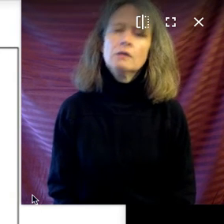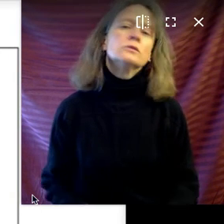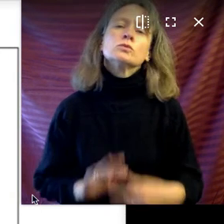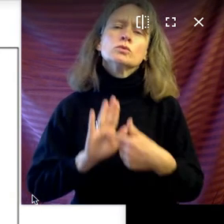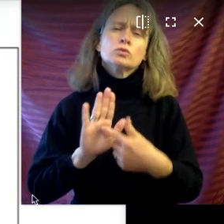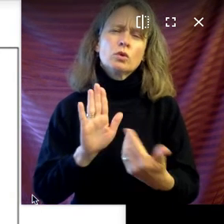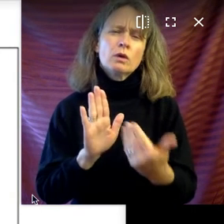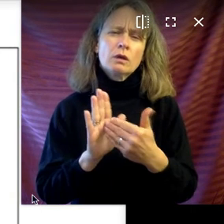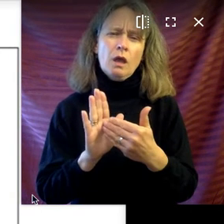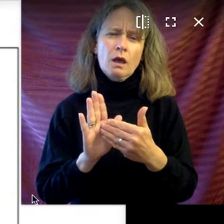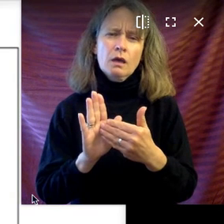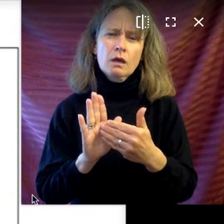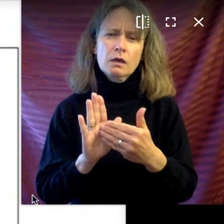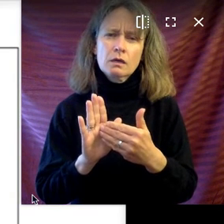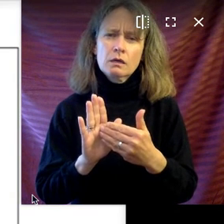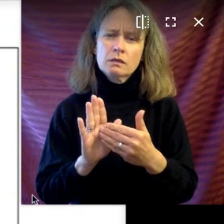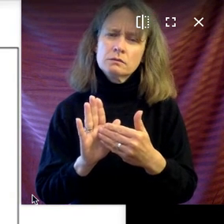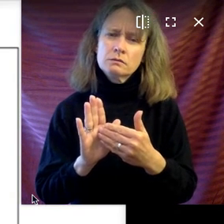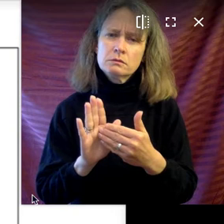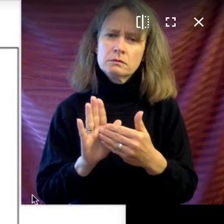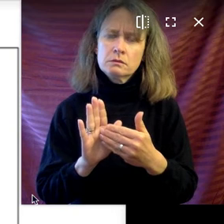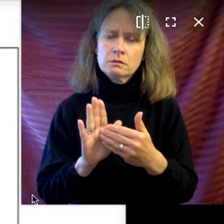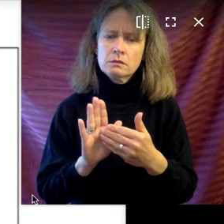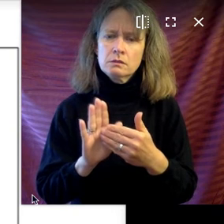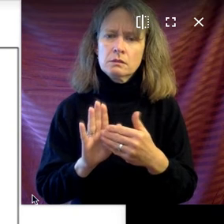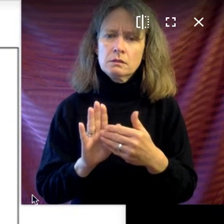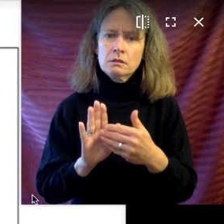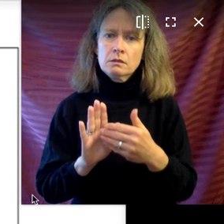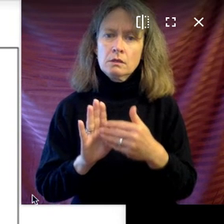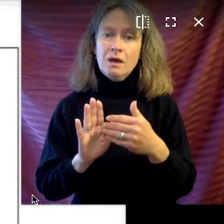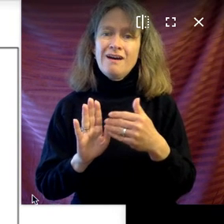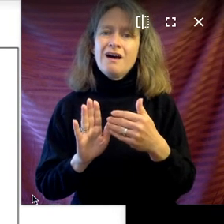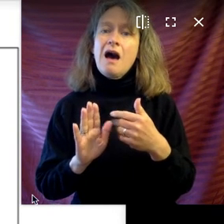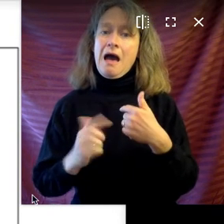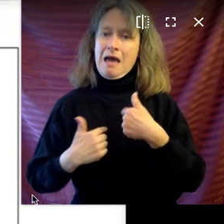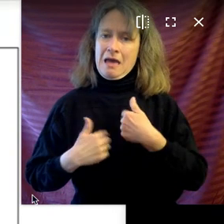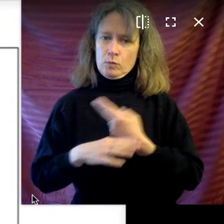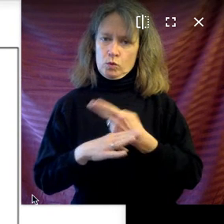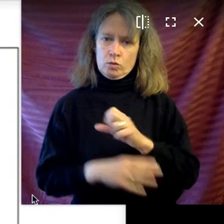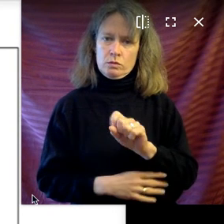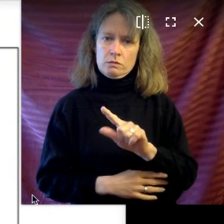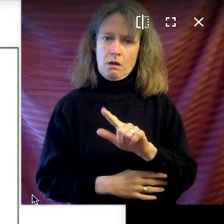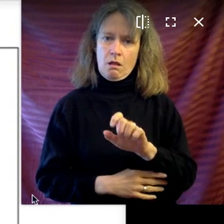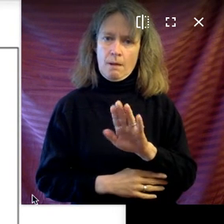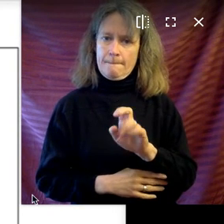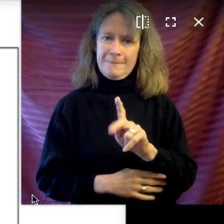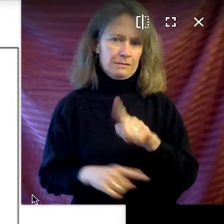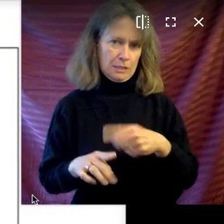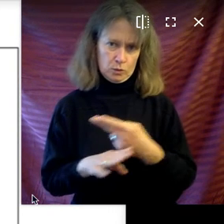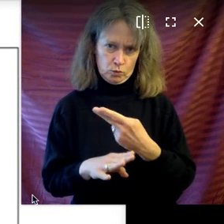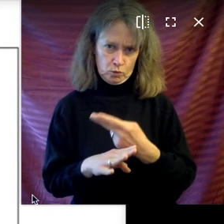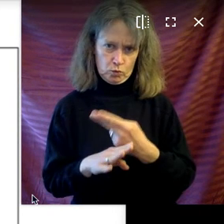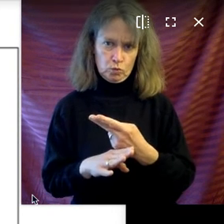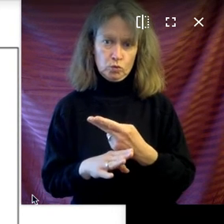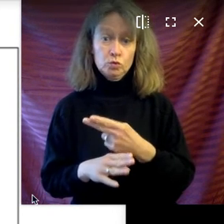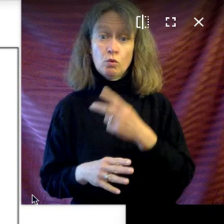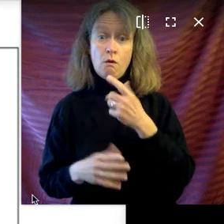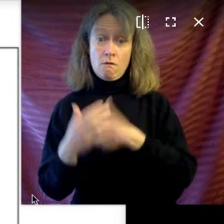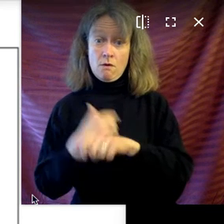simple. The variation of the stickleback is their spines. Some have them, some don't. Then